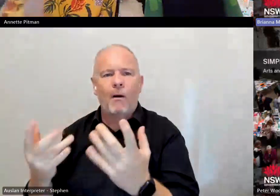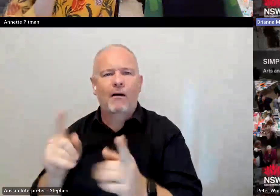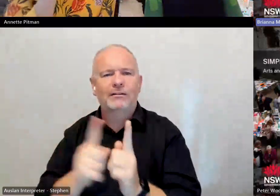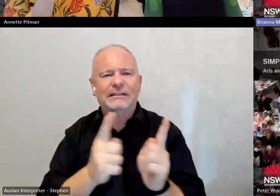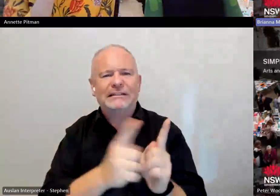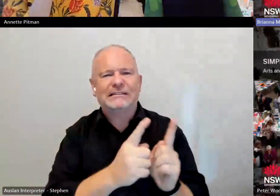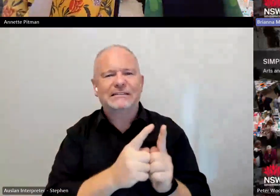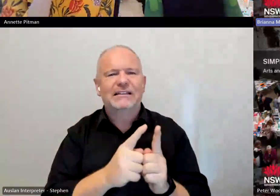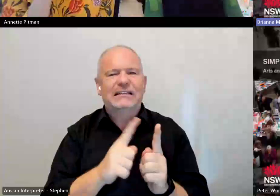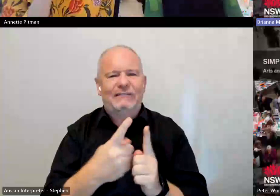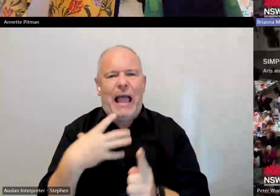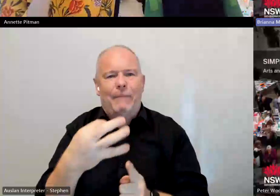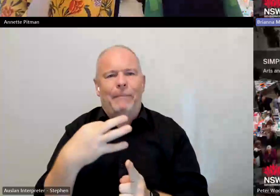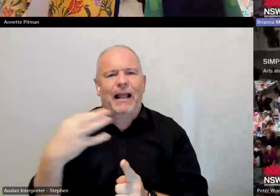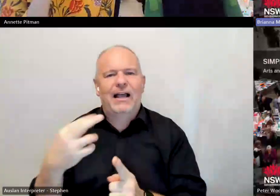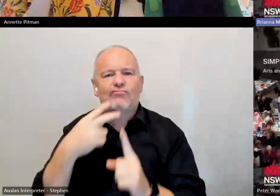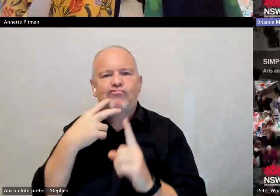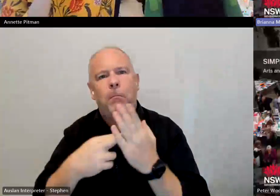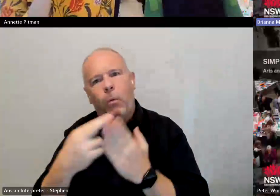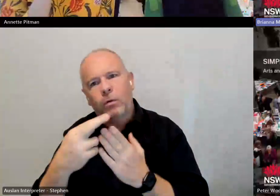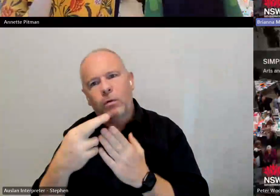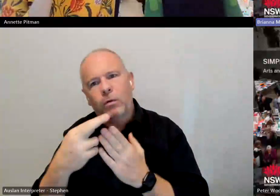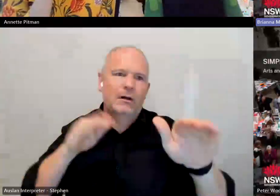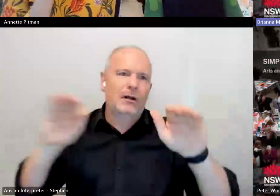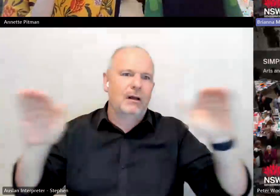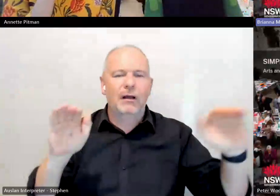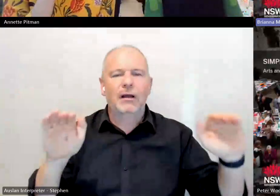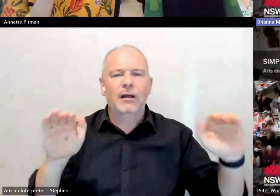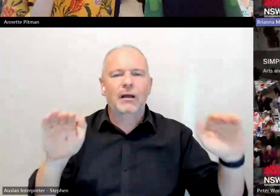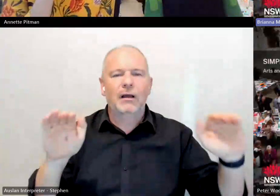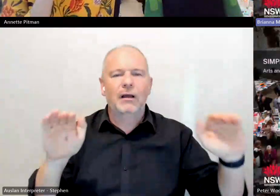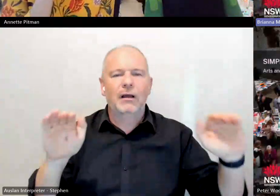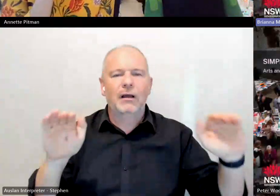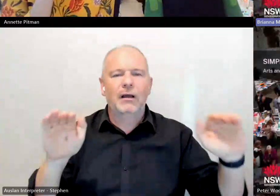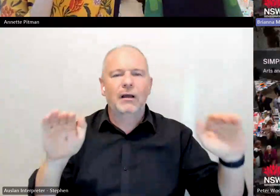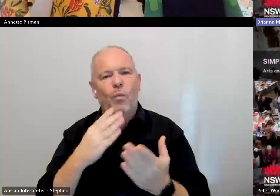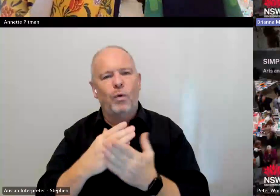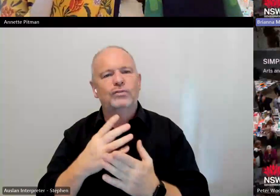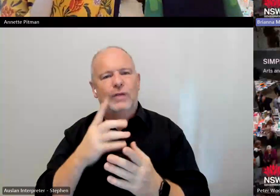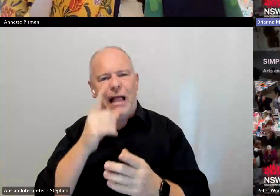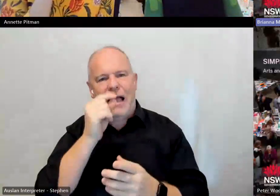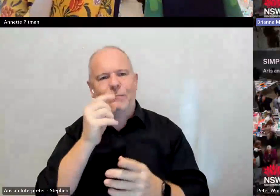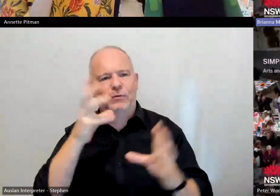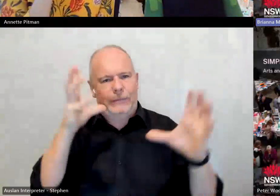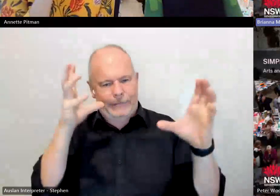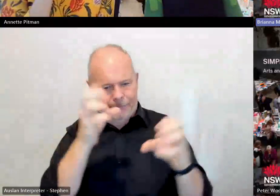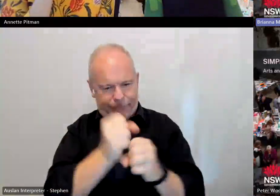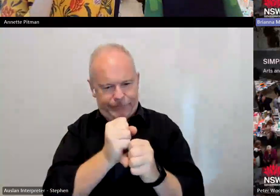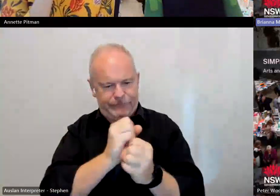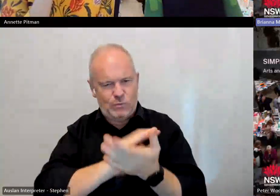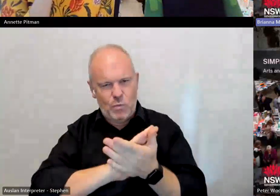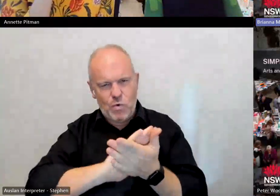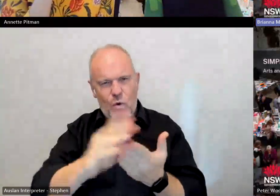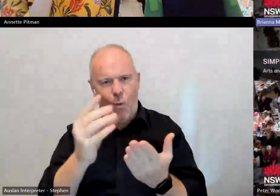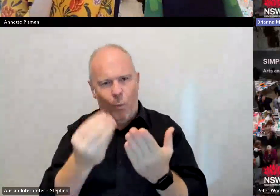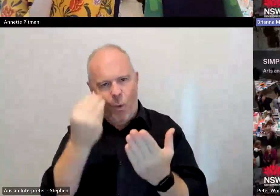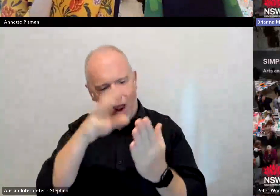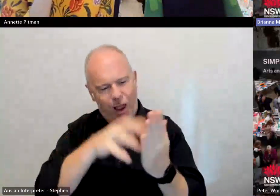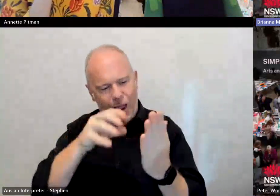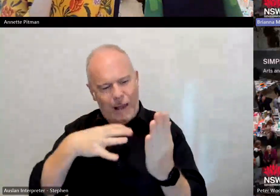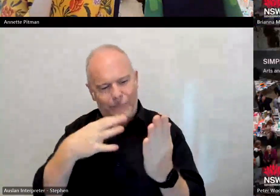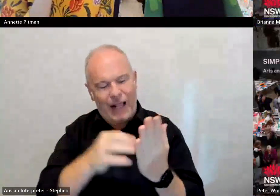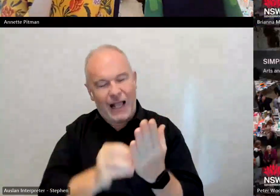and multiple reporting that comes along with it. We really want to be able to streamline this program for